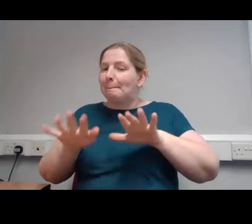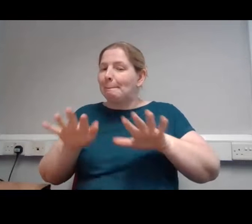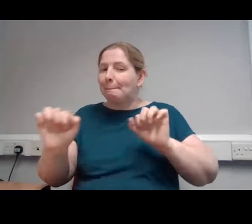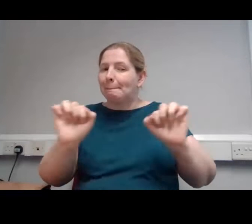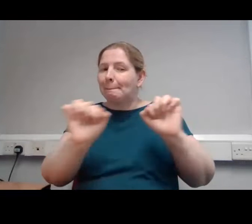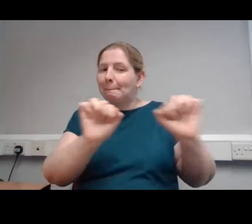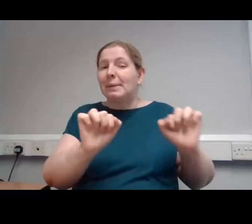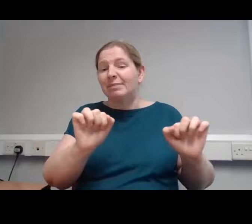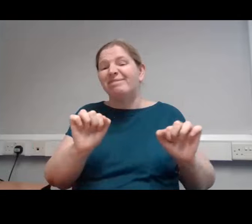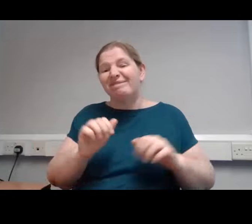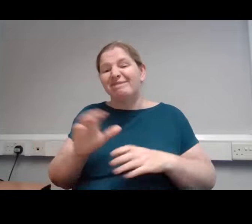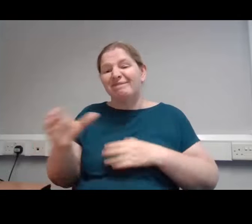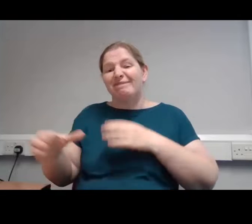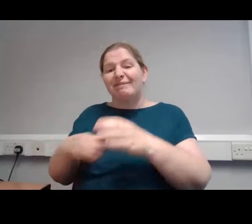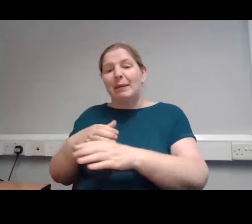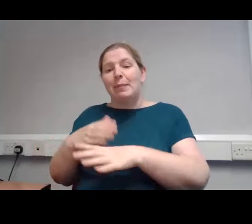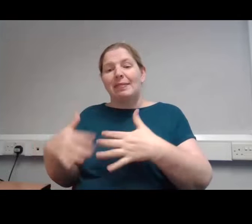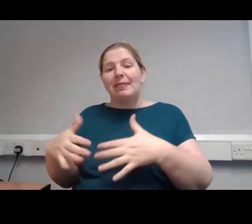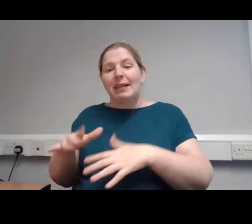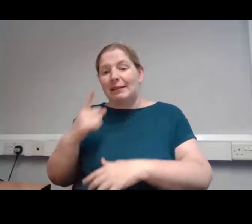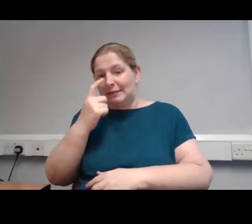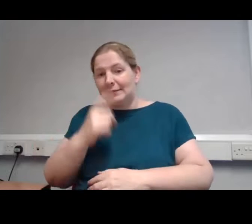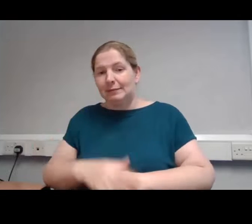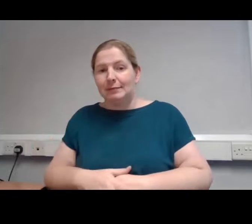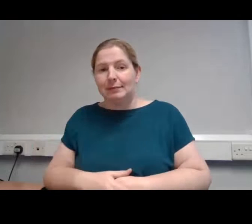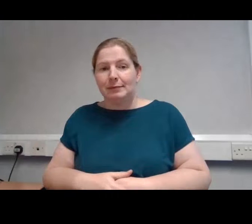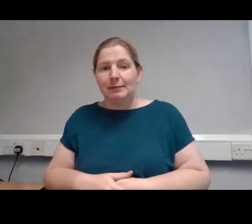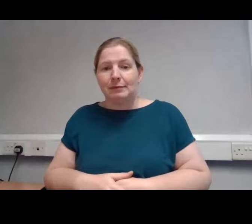I can empathise with that.